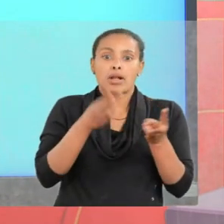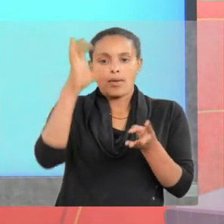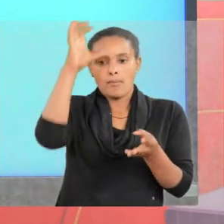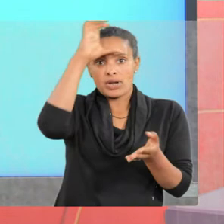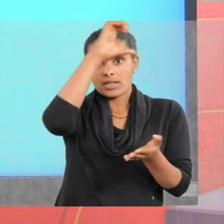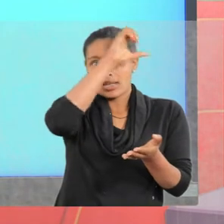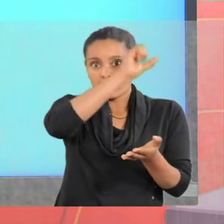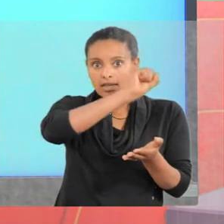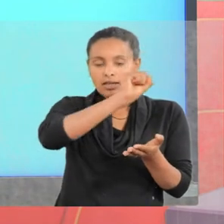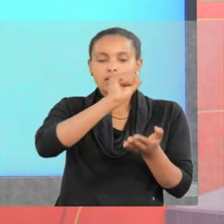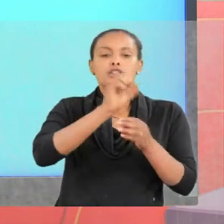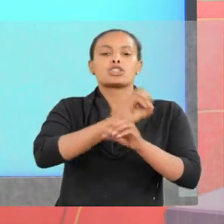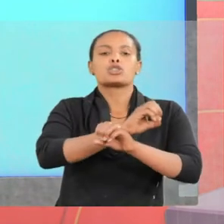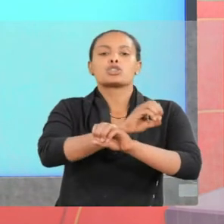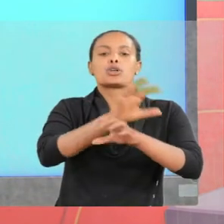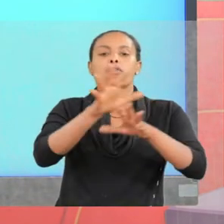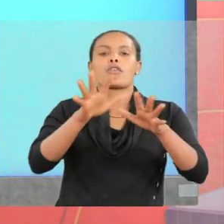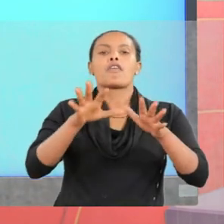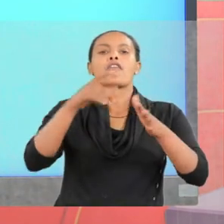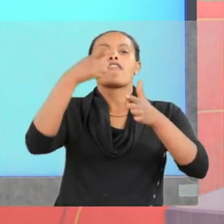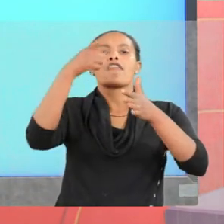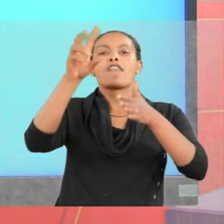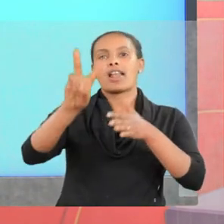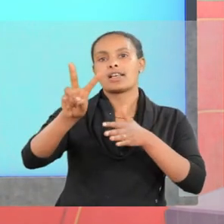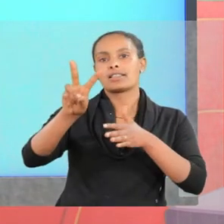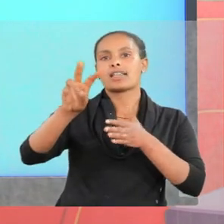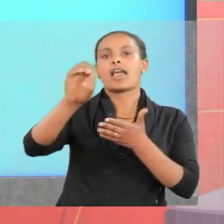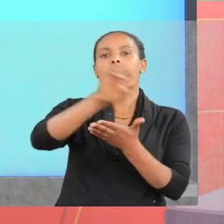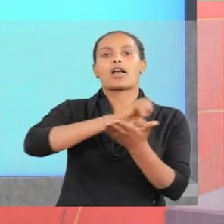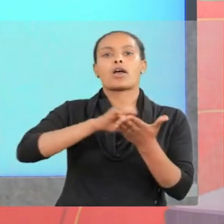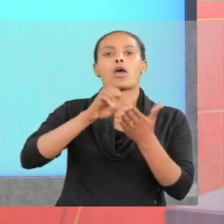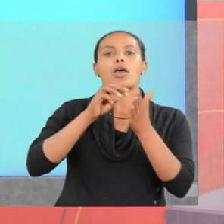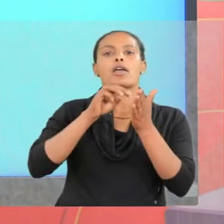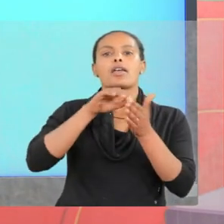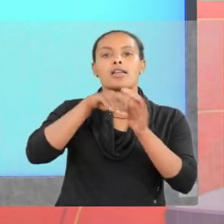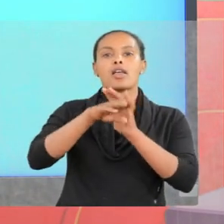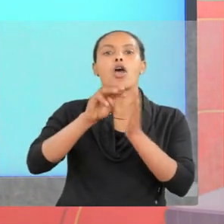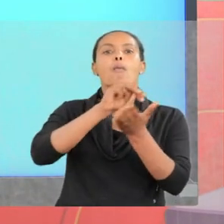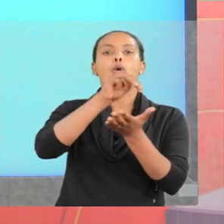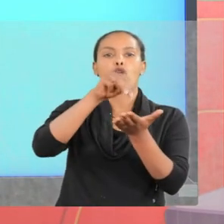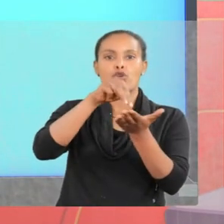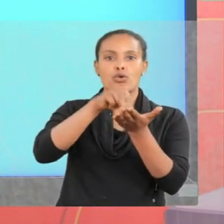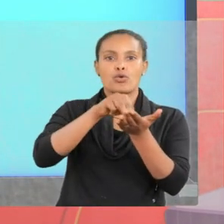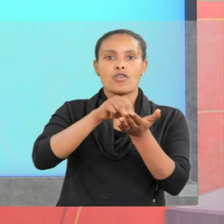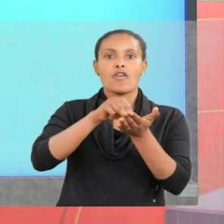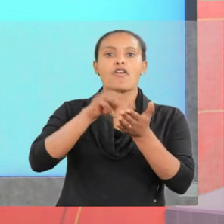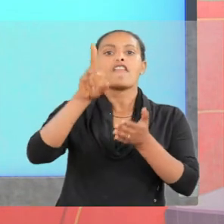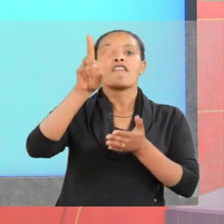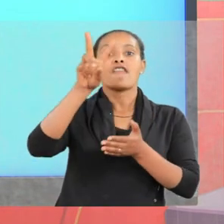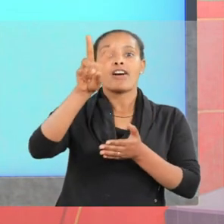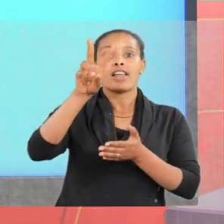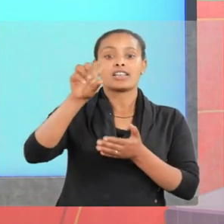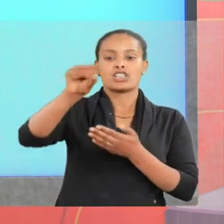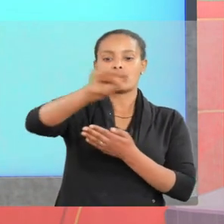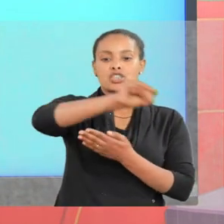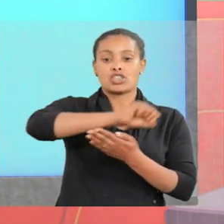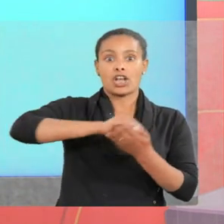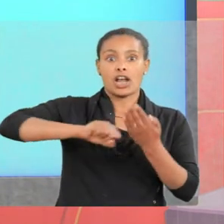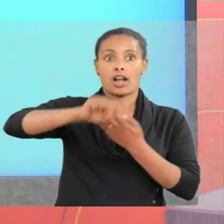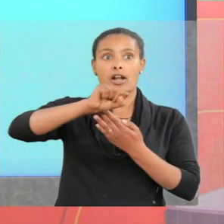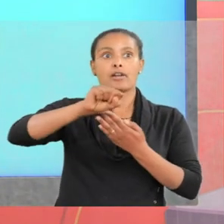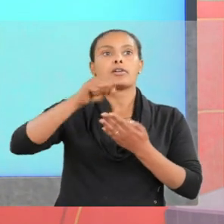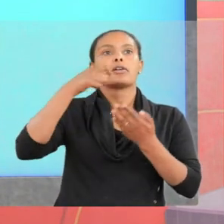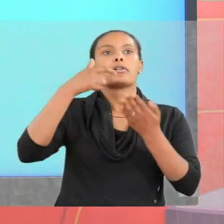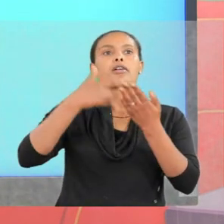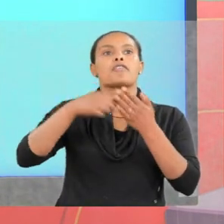predicting distribution of valence electrons in a molecule. Valence shell electron pair repulsion